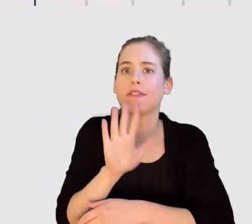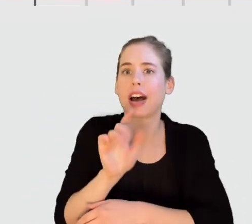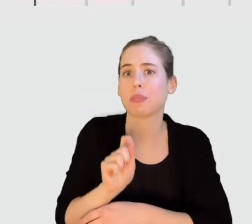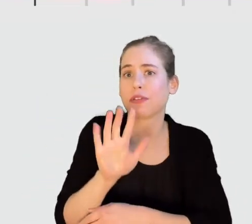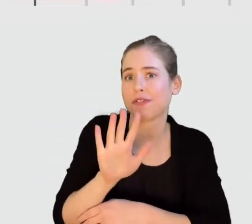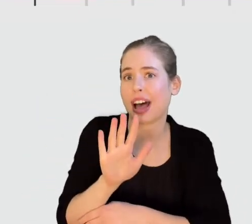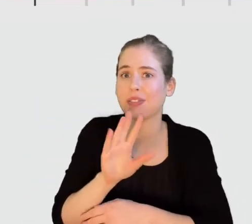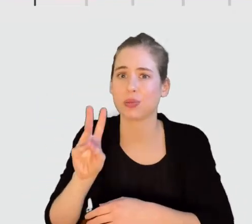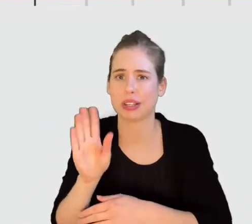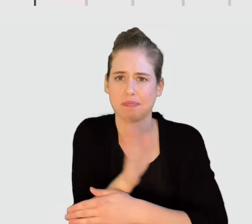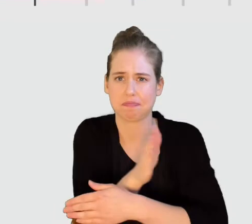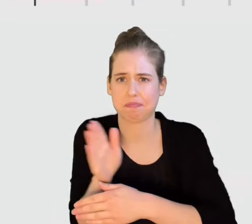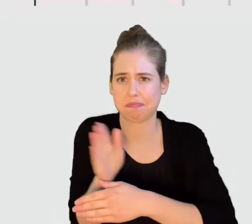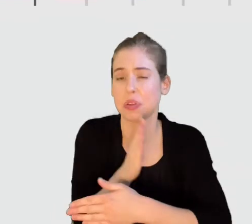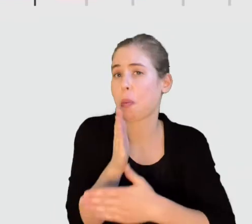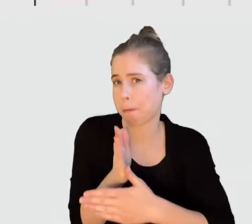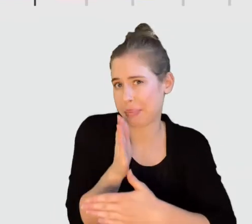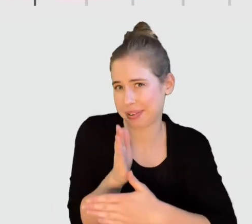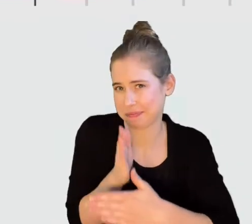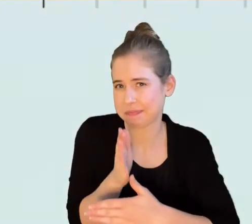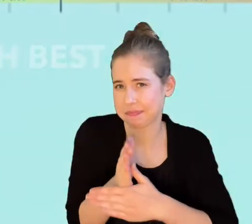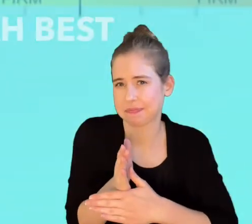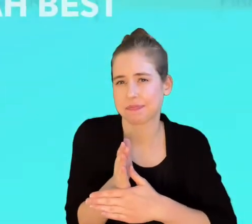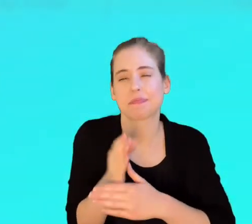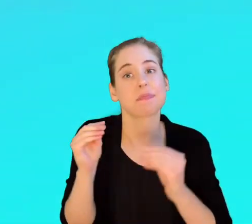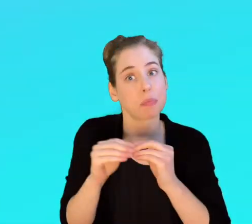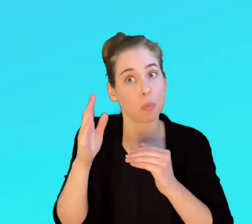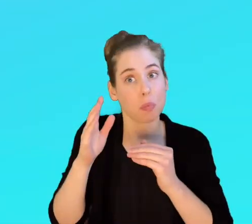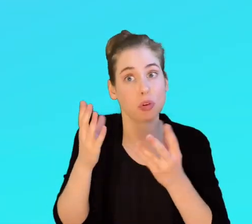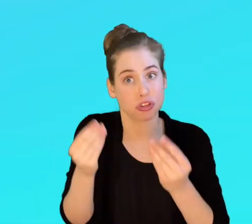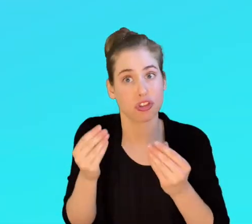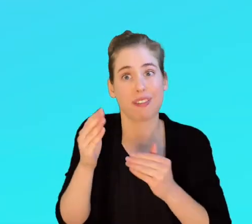we've reviewed, but surprisingly, still very supportive.